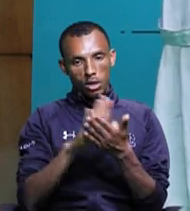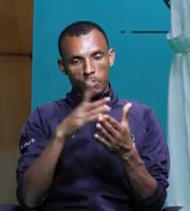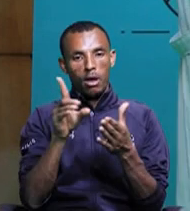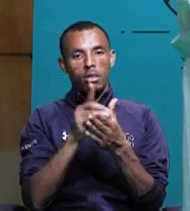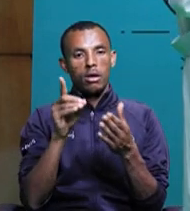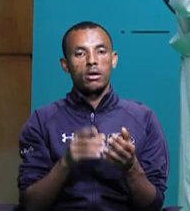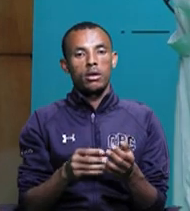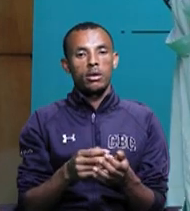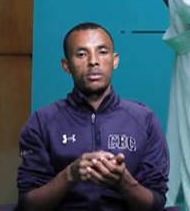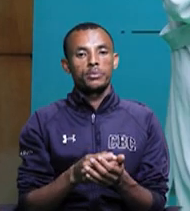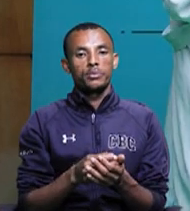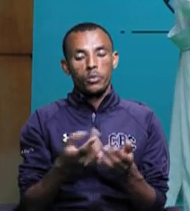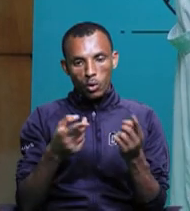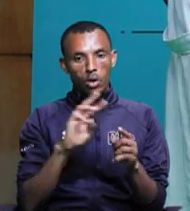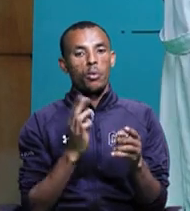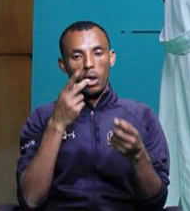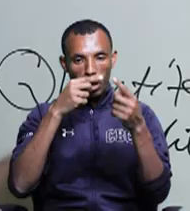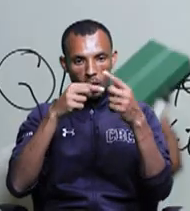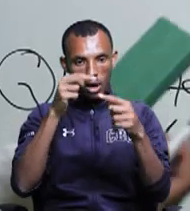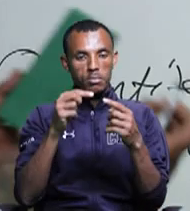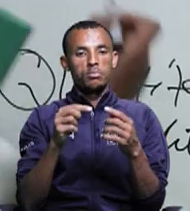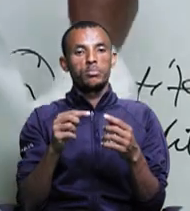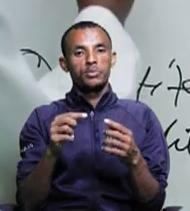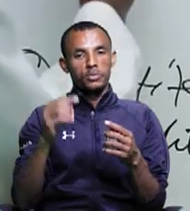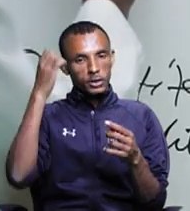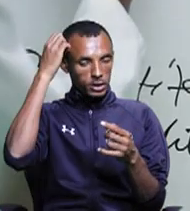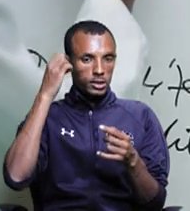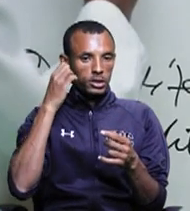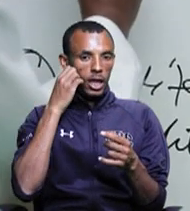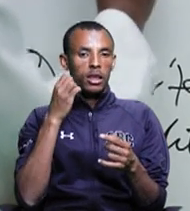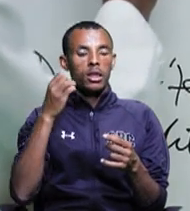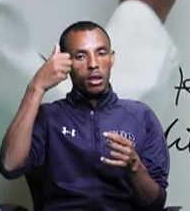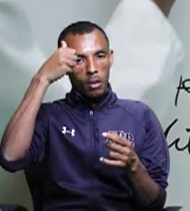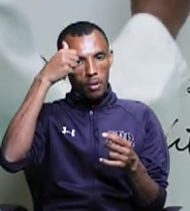quantitative data. When it comes to sex, male or female, so it is